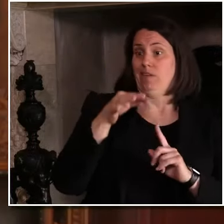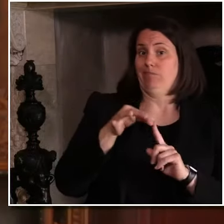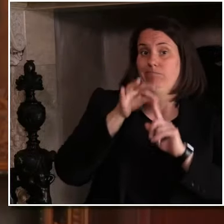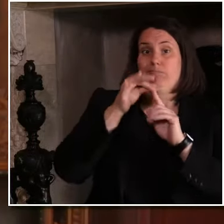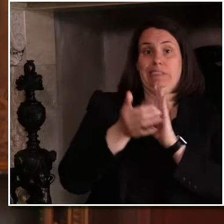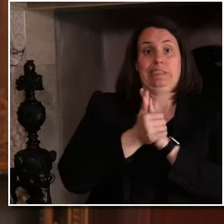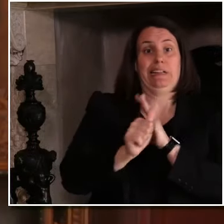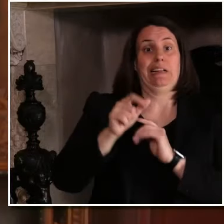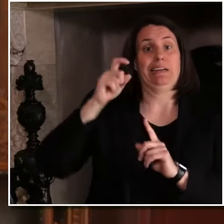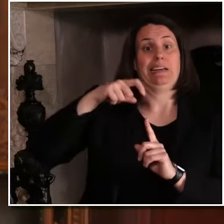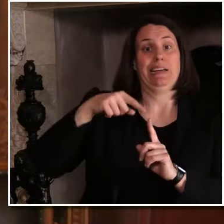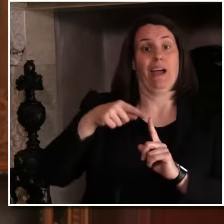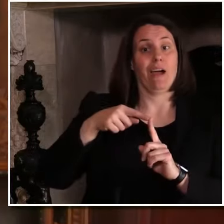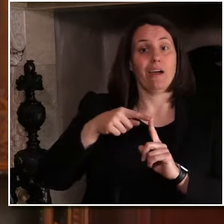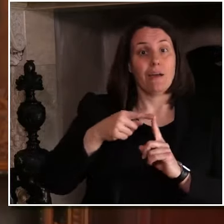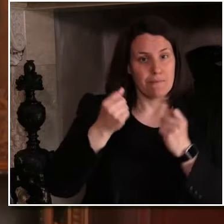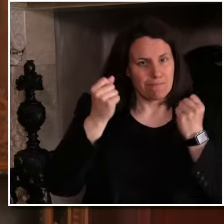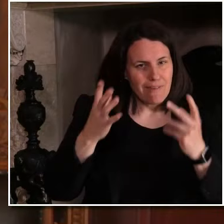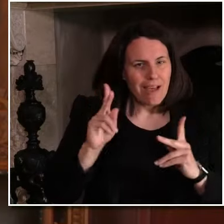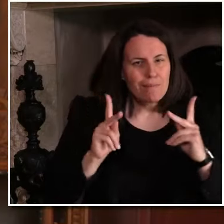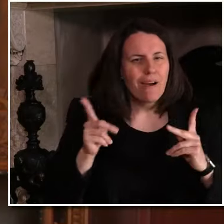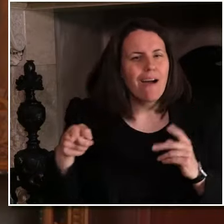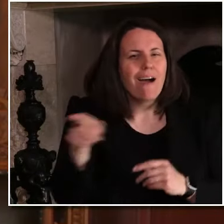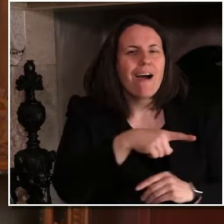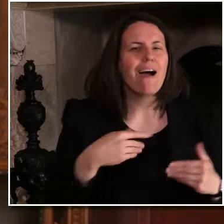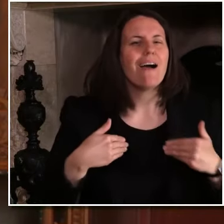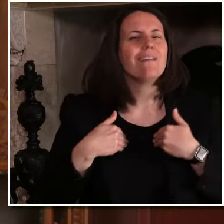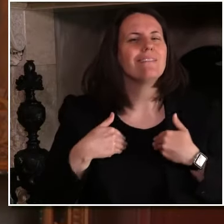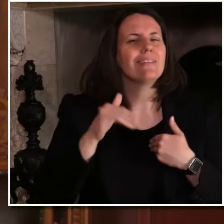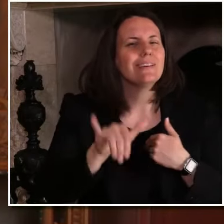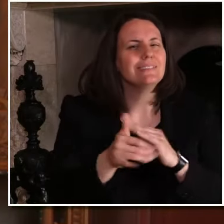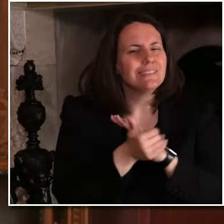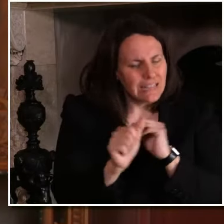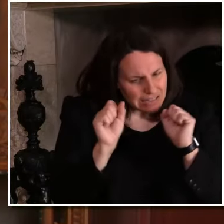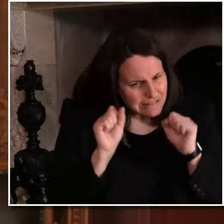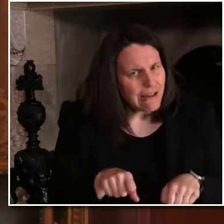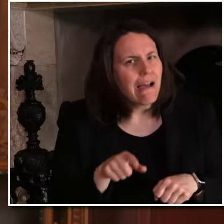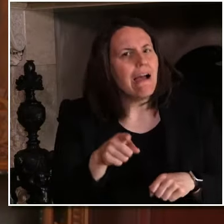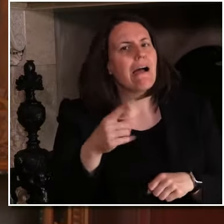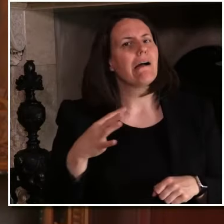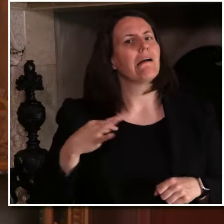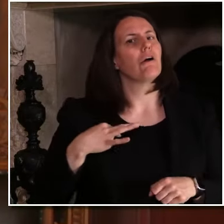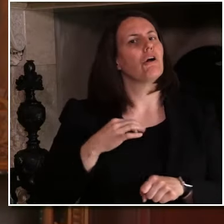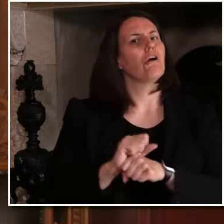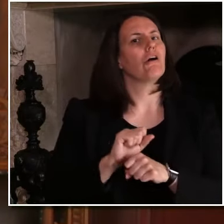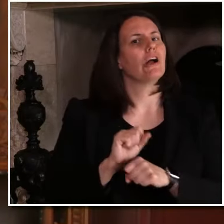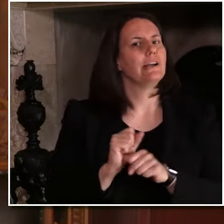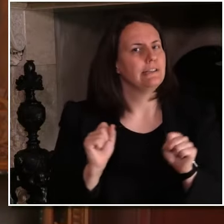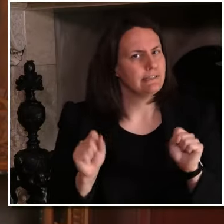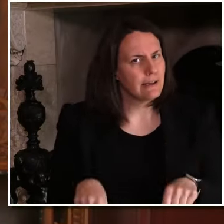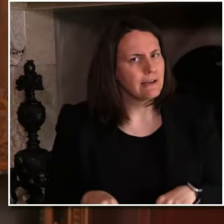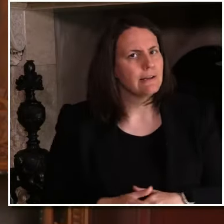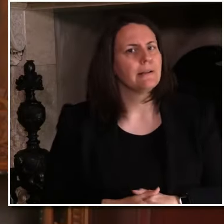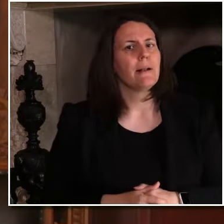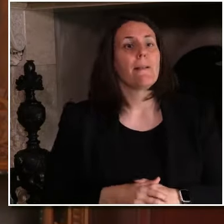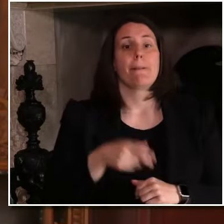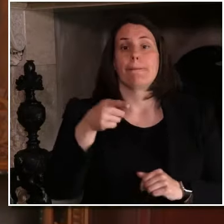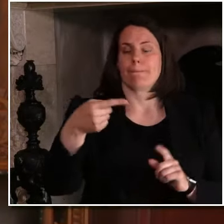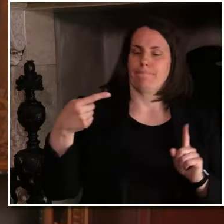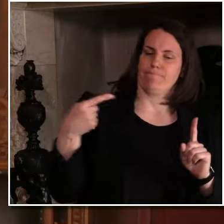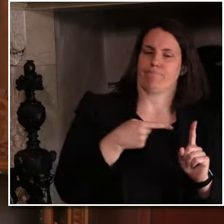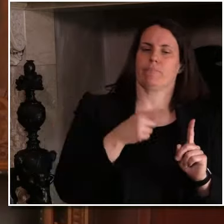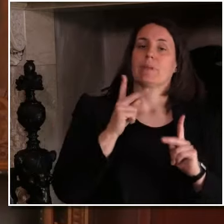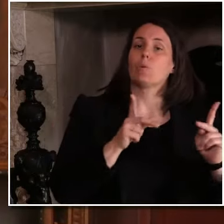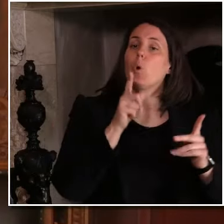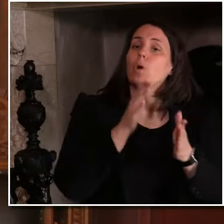this work already in all ranges of social services. So I think the workforce out there is sufficient. We just need to